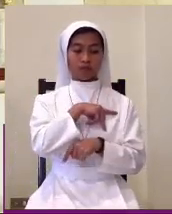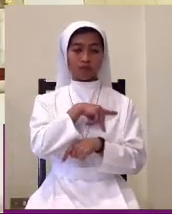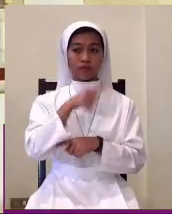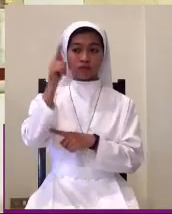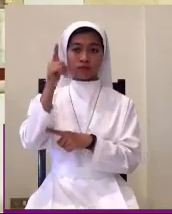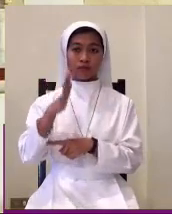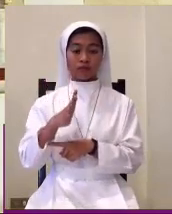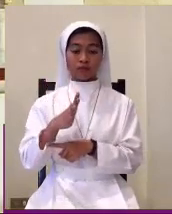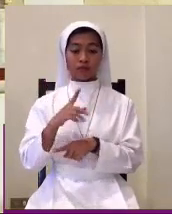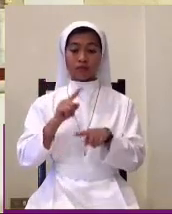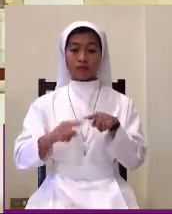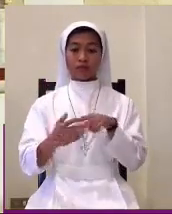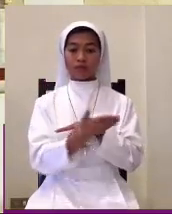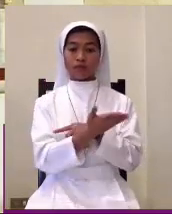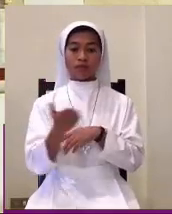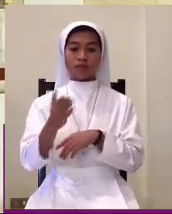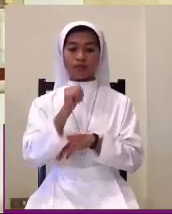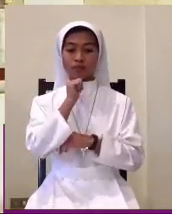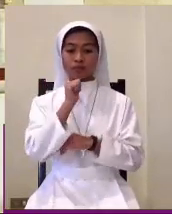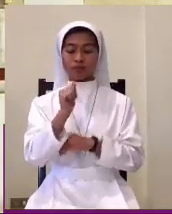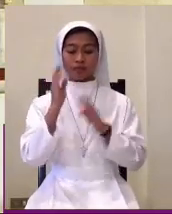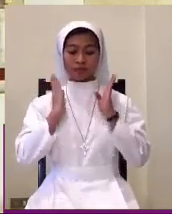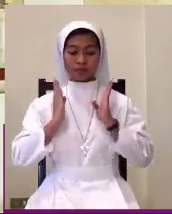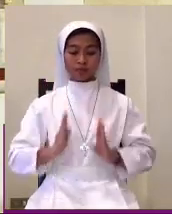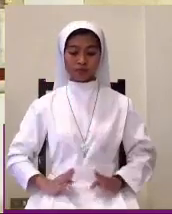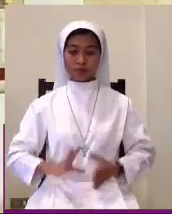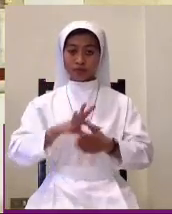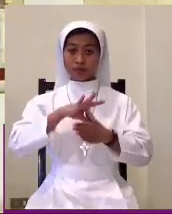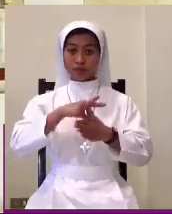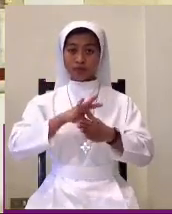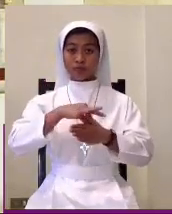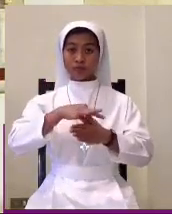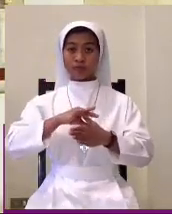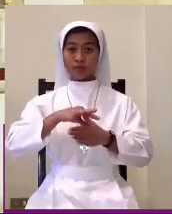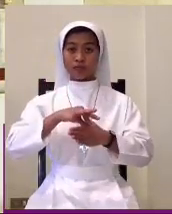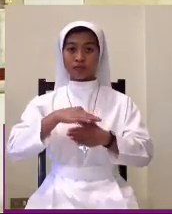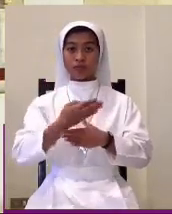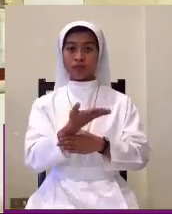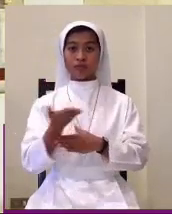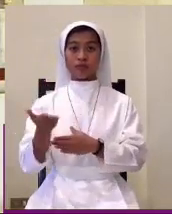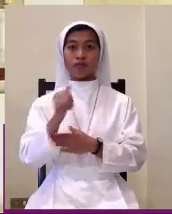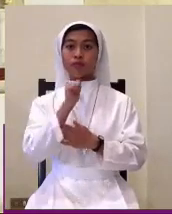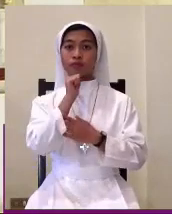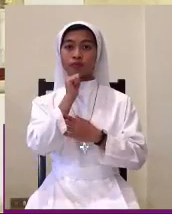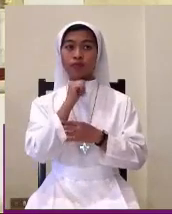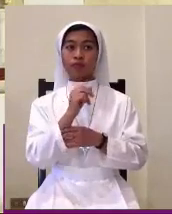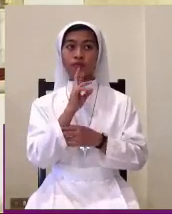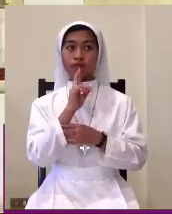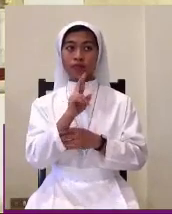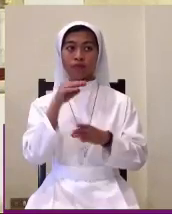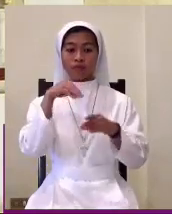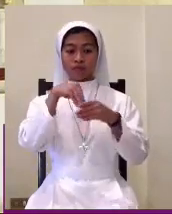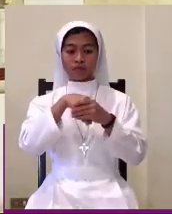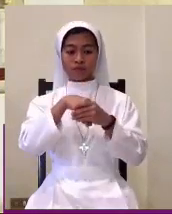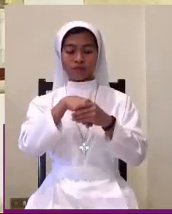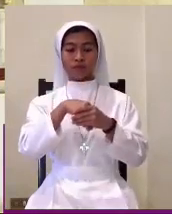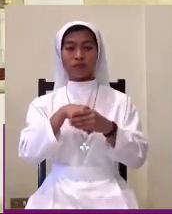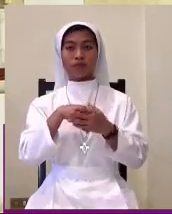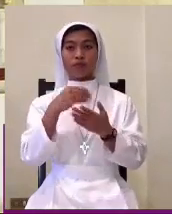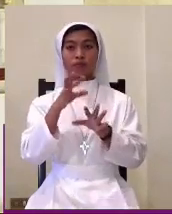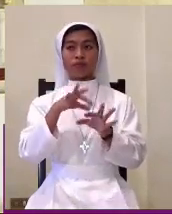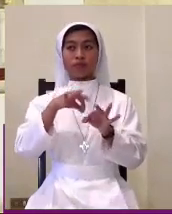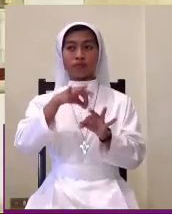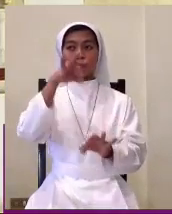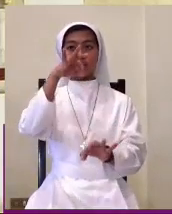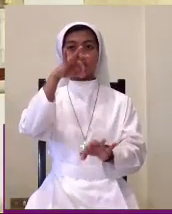the flesh. On the contrary, you are in the Spirit, if only the Spirit of